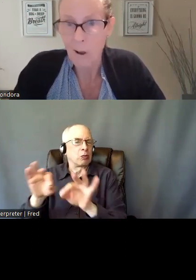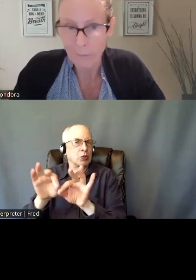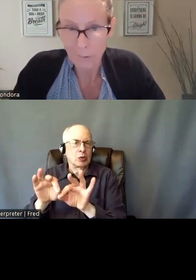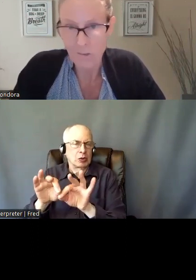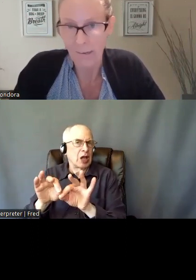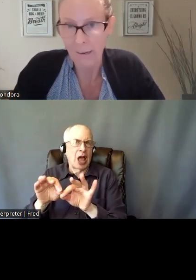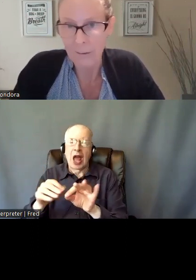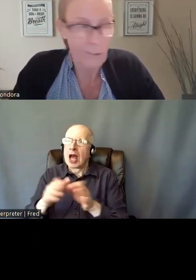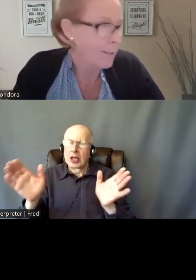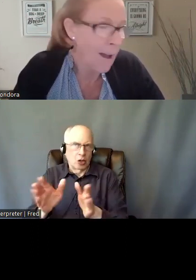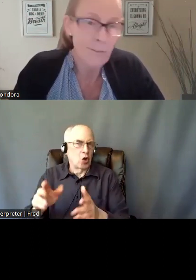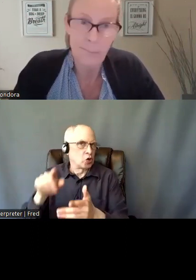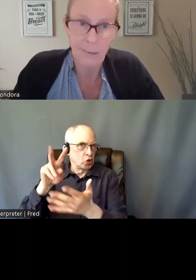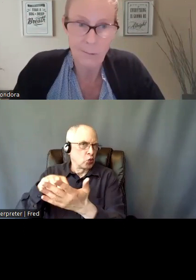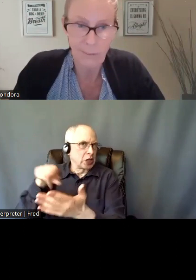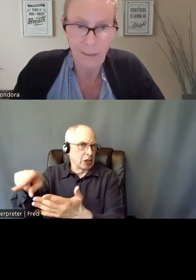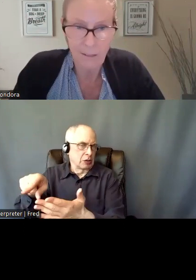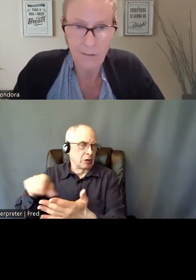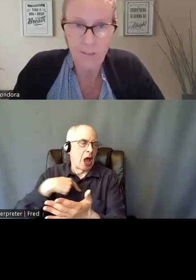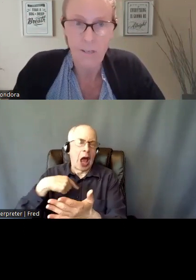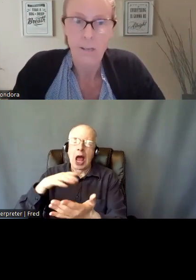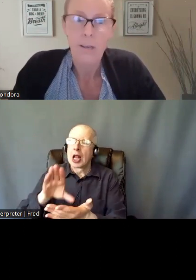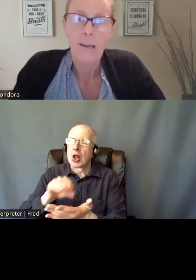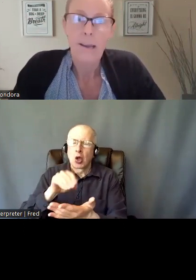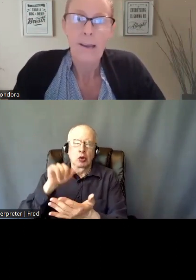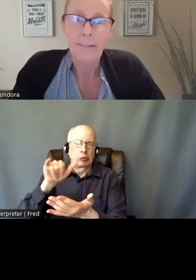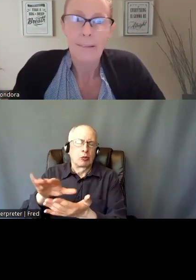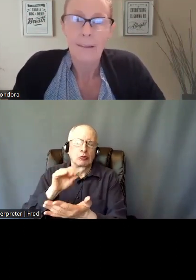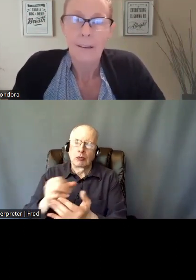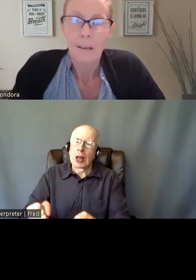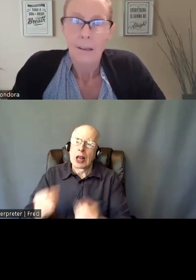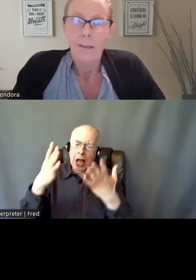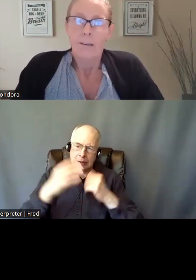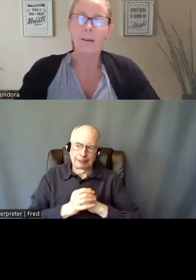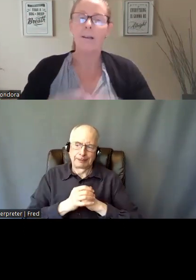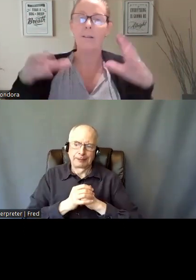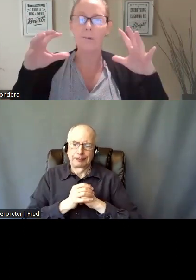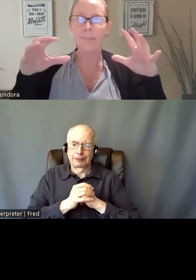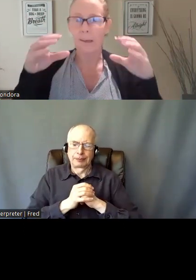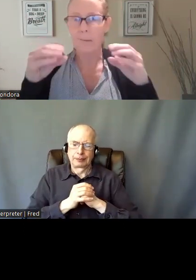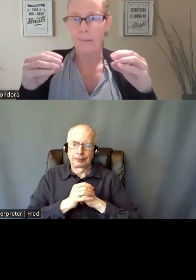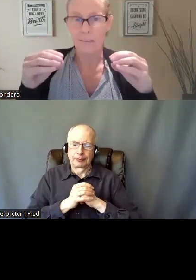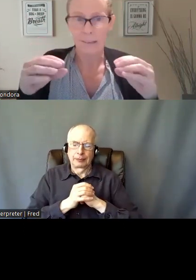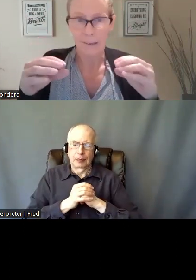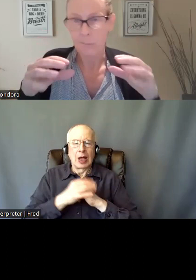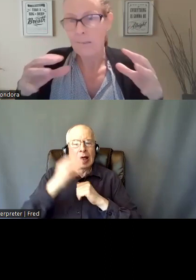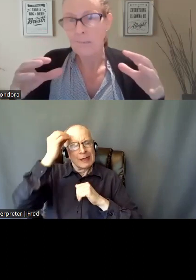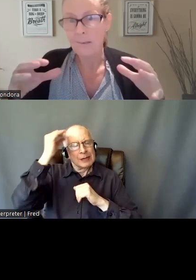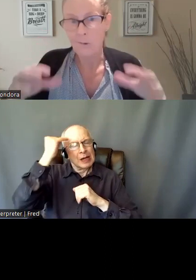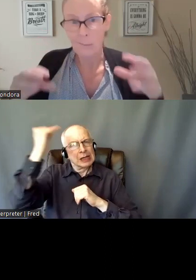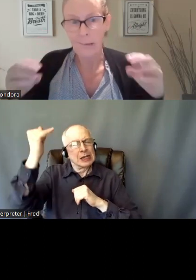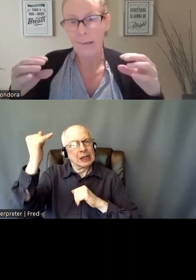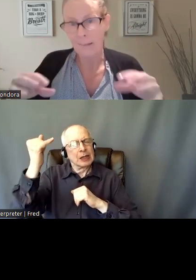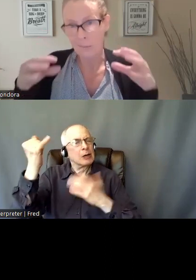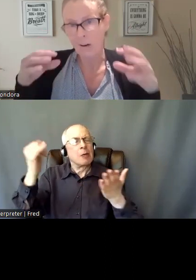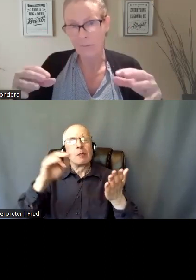encourage all of you to check it out. I've learned a lot from it over the years. And we think about this idea of what does it mean